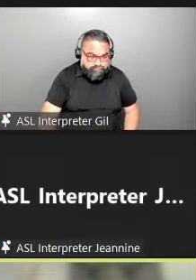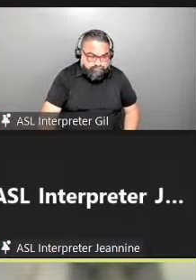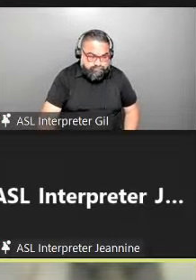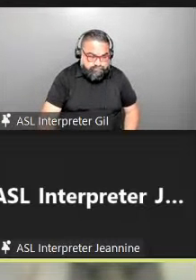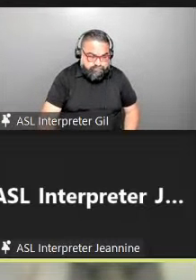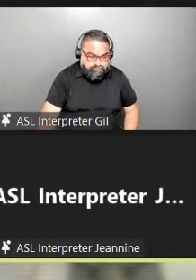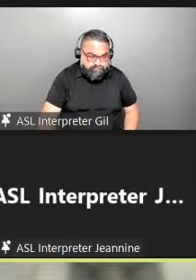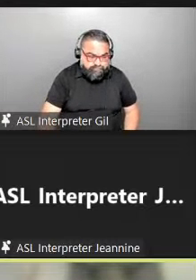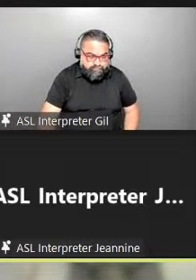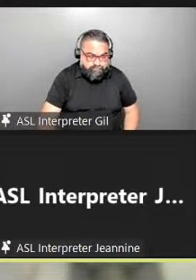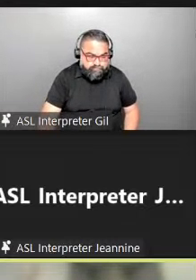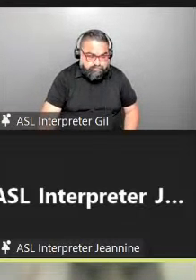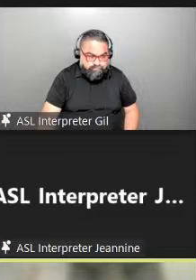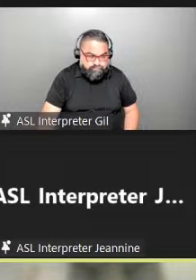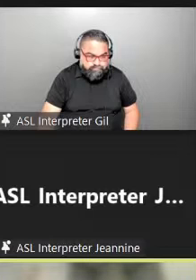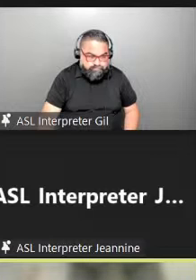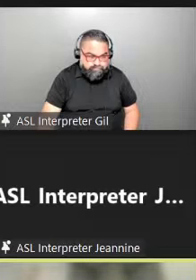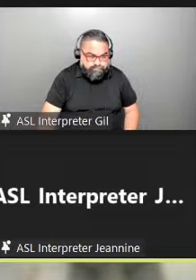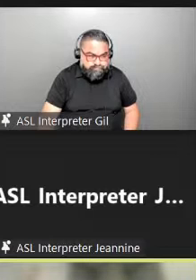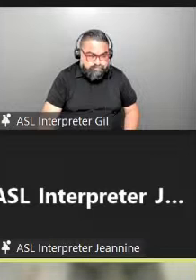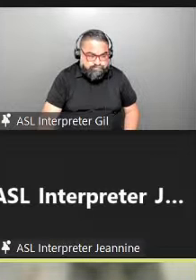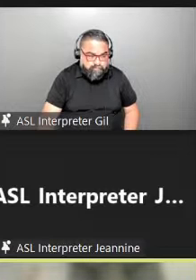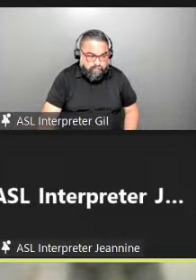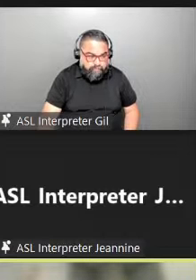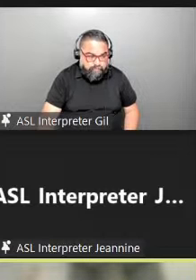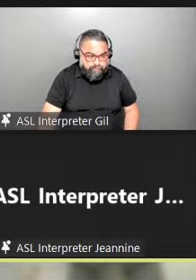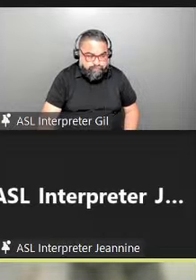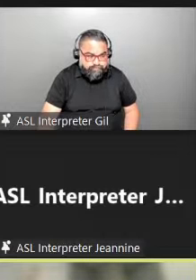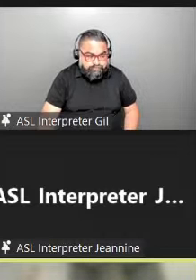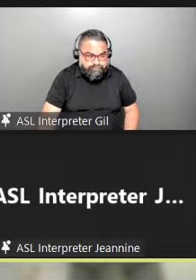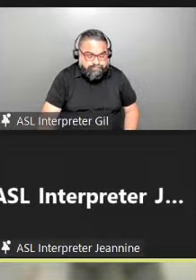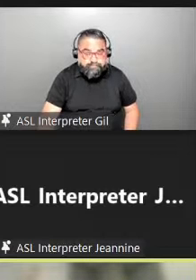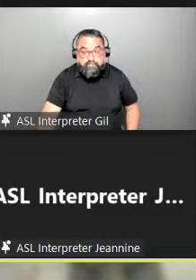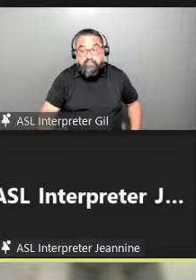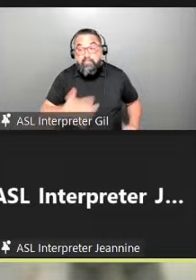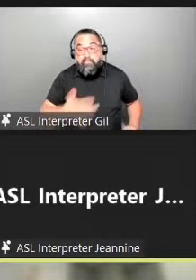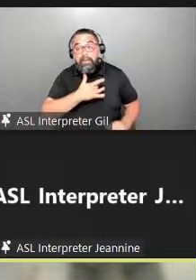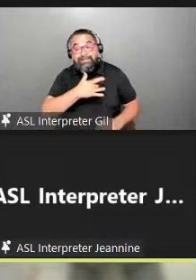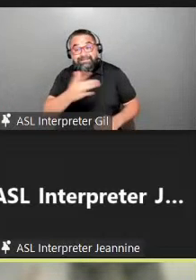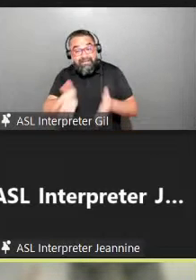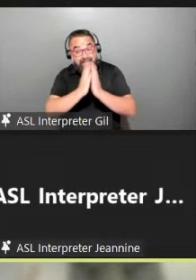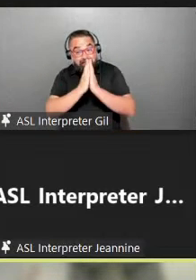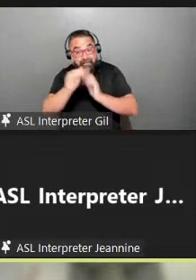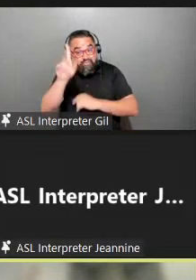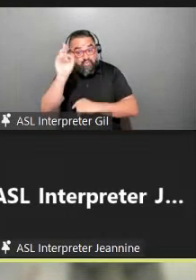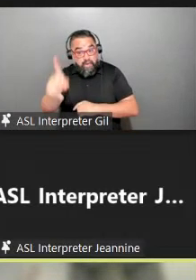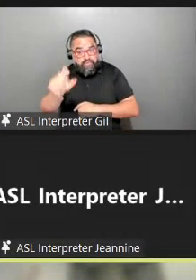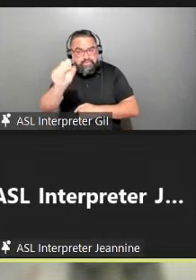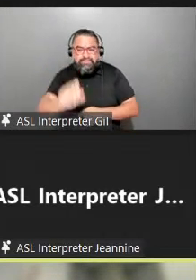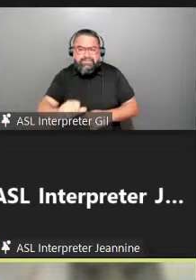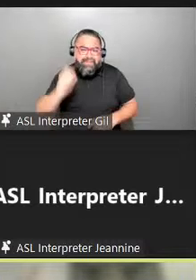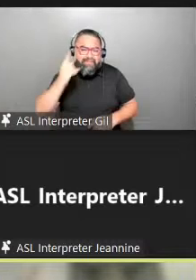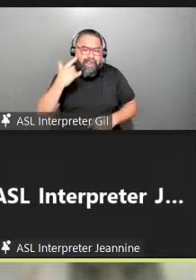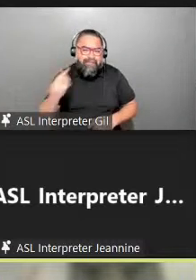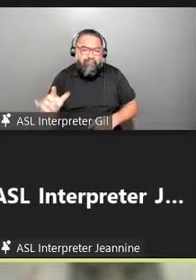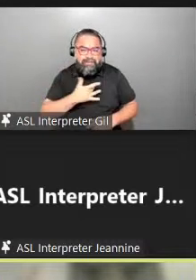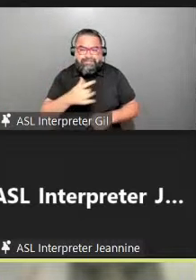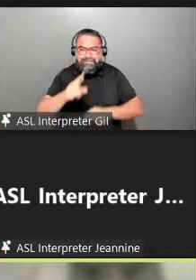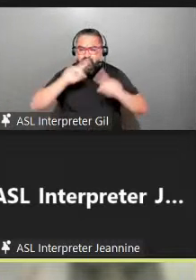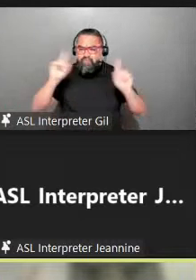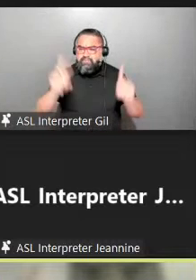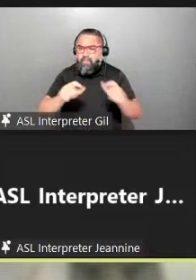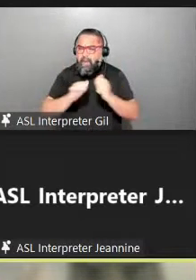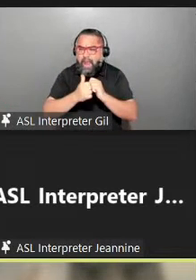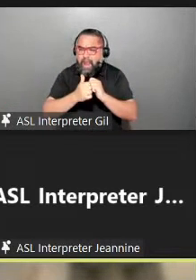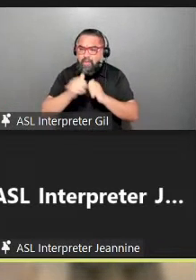Now, typically, when I ask this question, especially in Southern California, I get about a 98% response rate